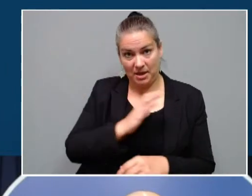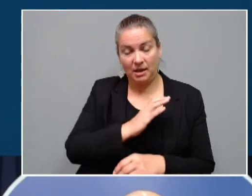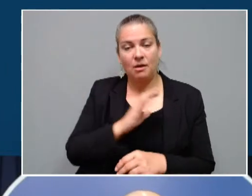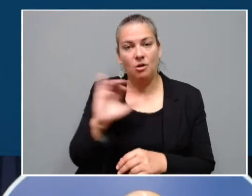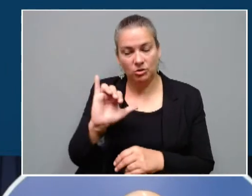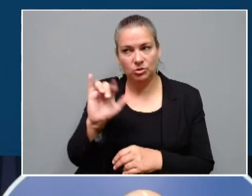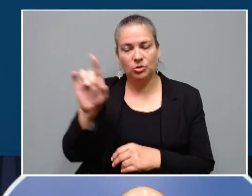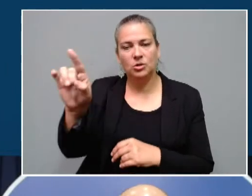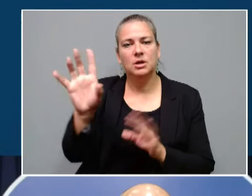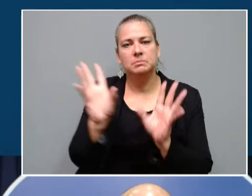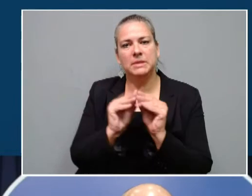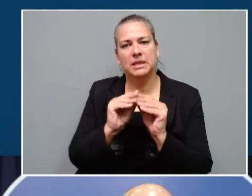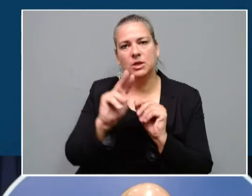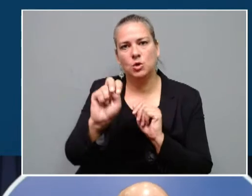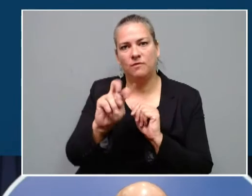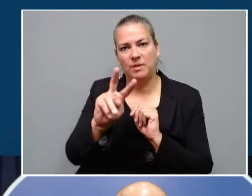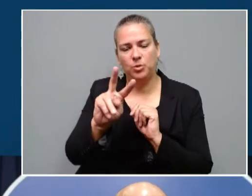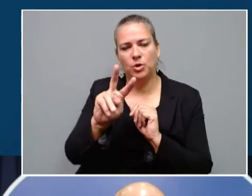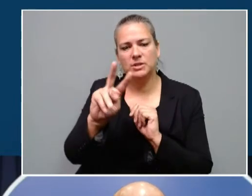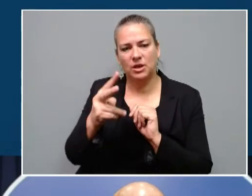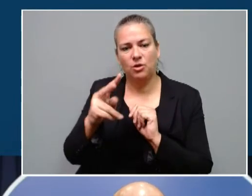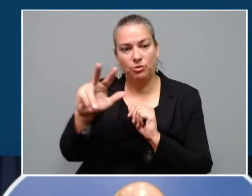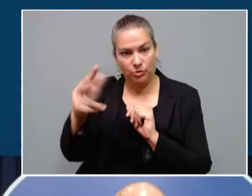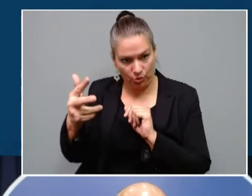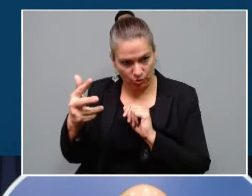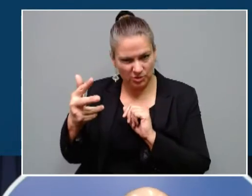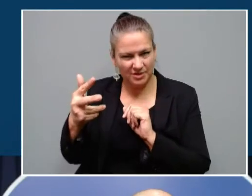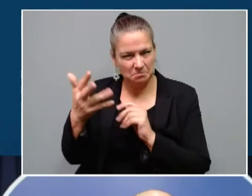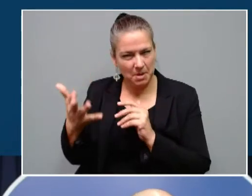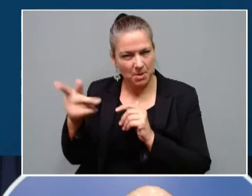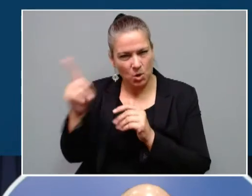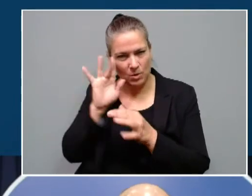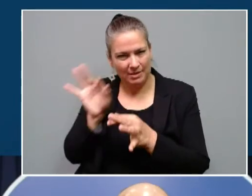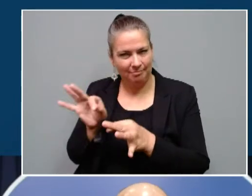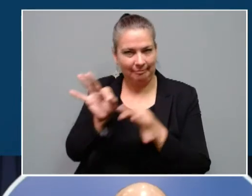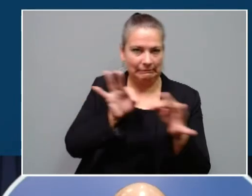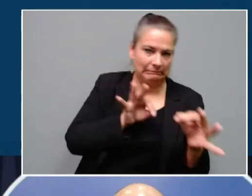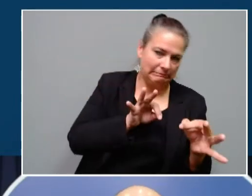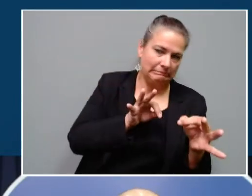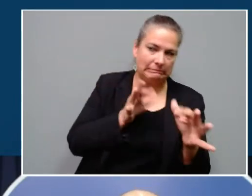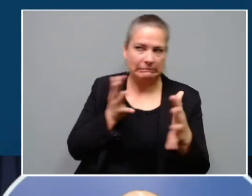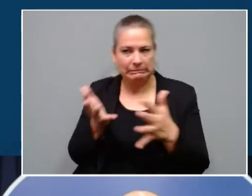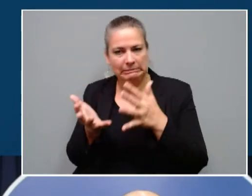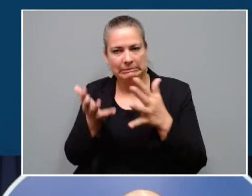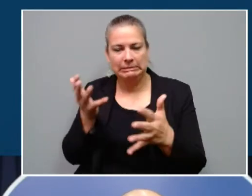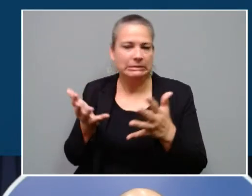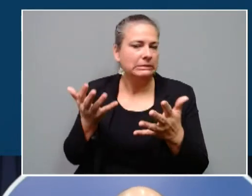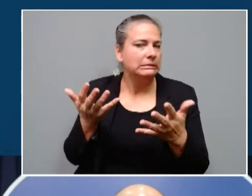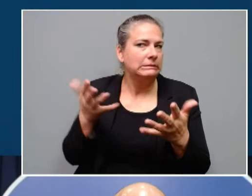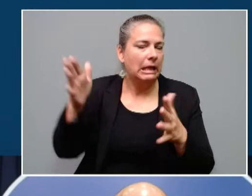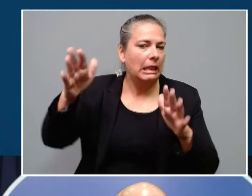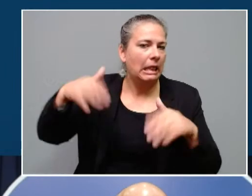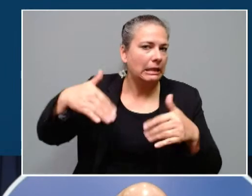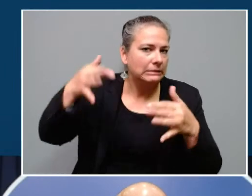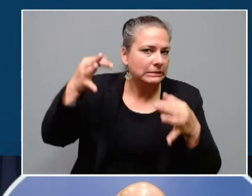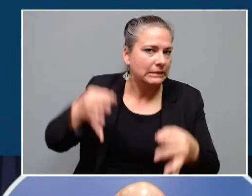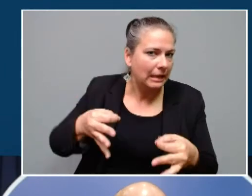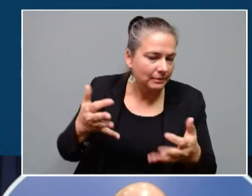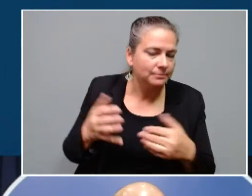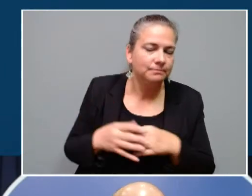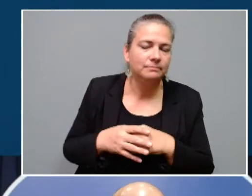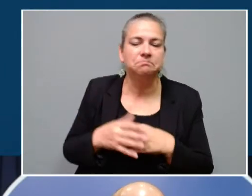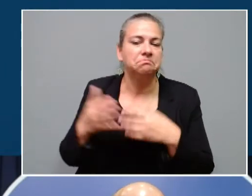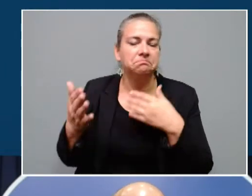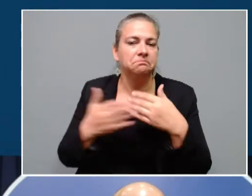November 2 and 3. They may move that up a little earlier, or they may not. That is yet to be determined. At any rate, it is